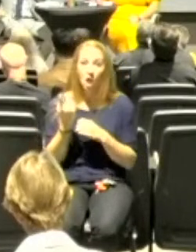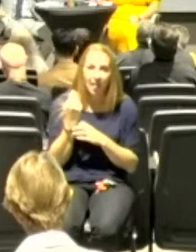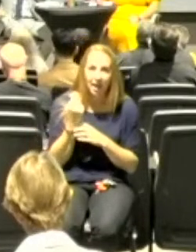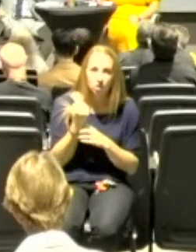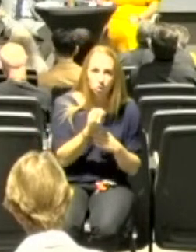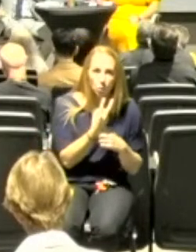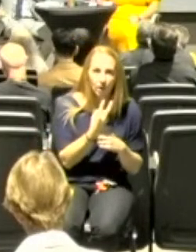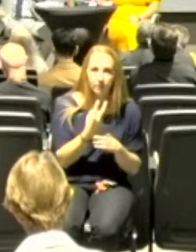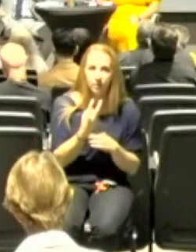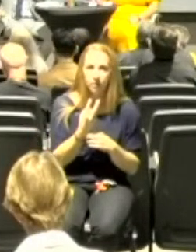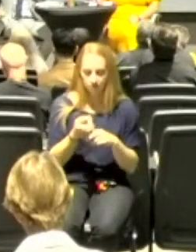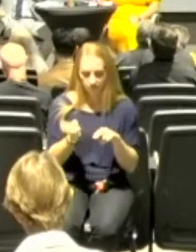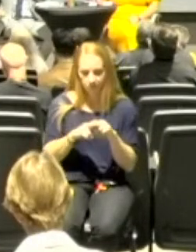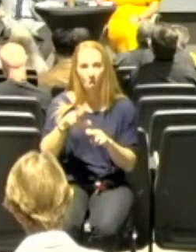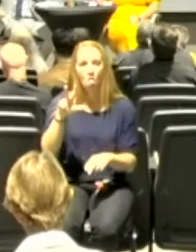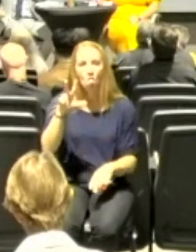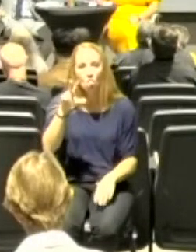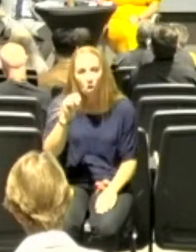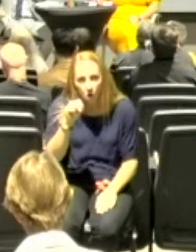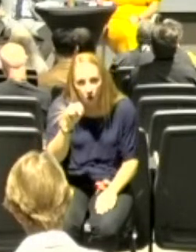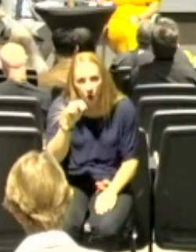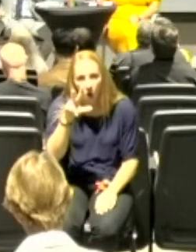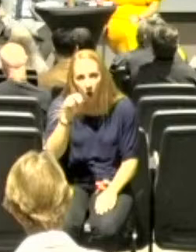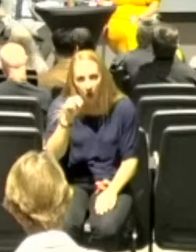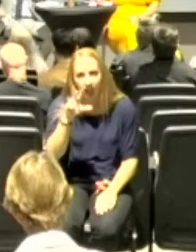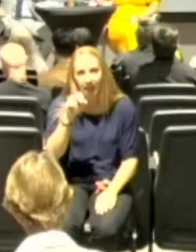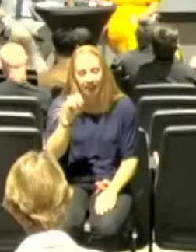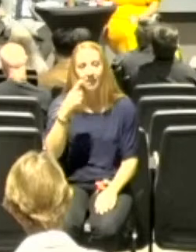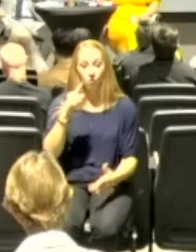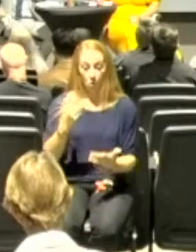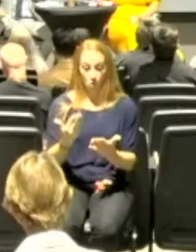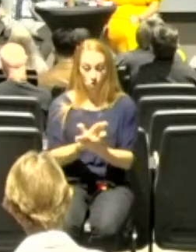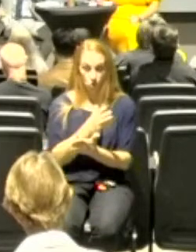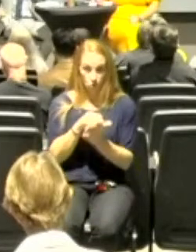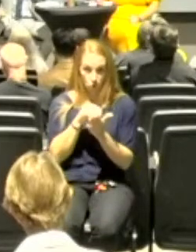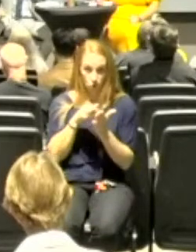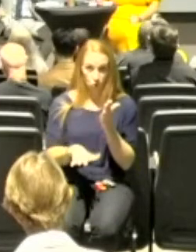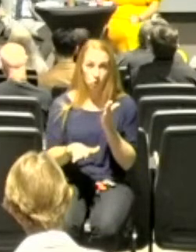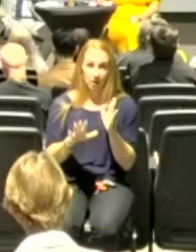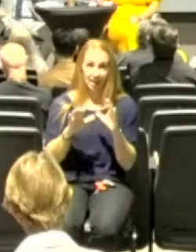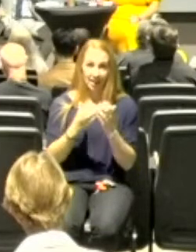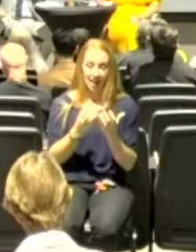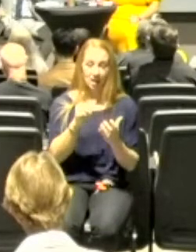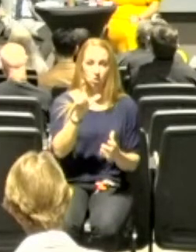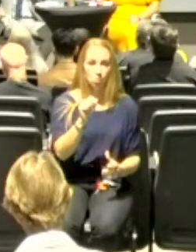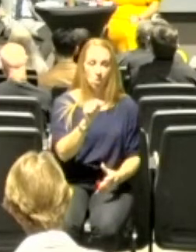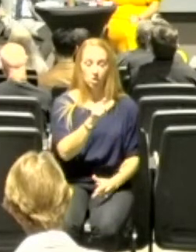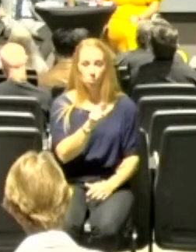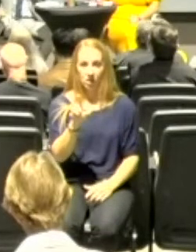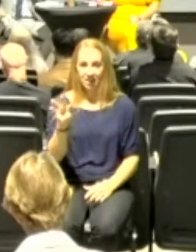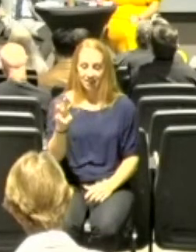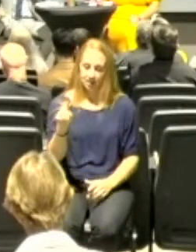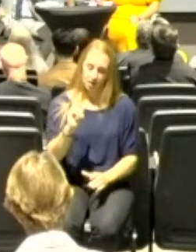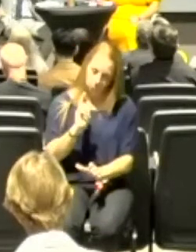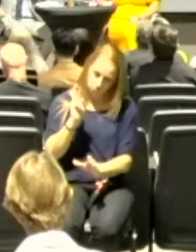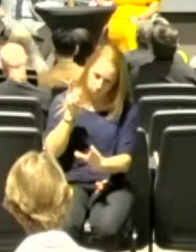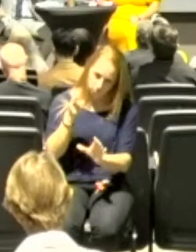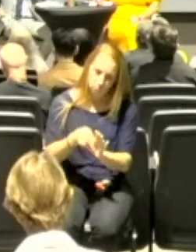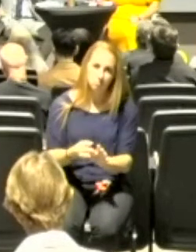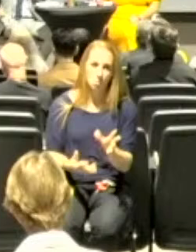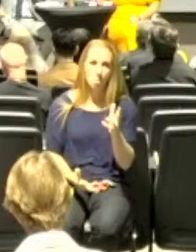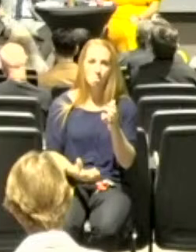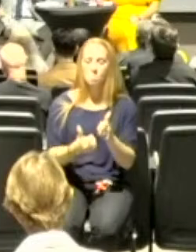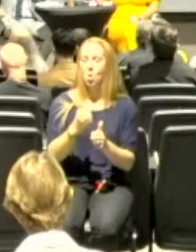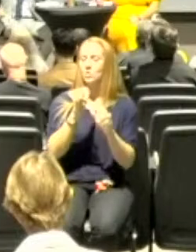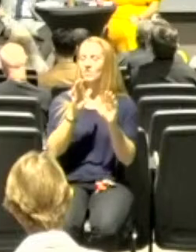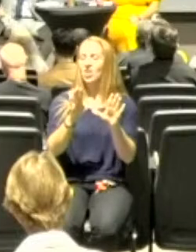We've got 30 clubs and orgs. To the new students class of 2026 who came in and participated in the most phenomenal